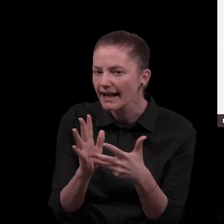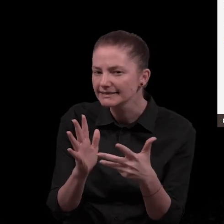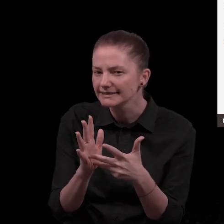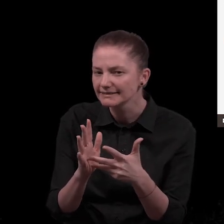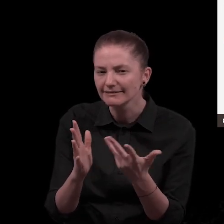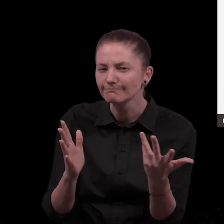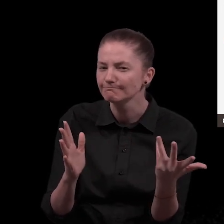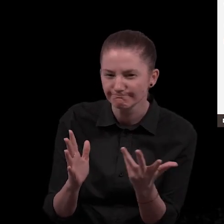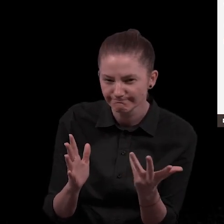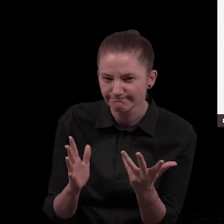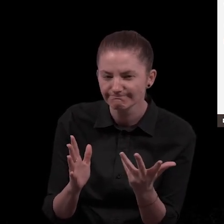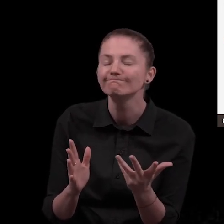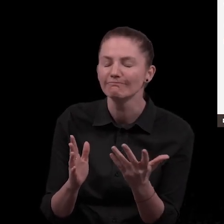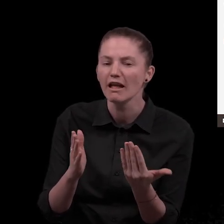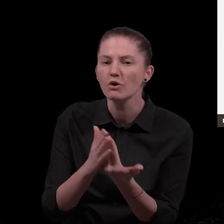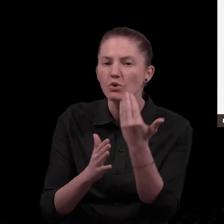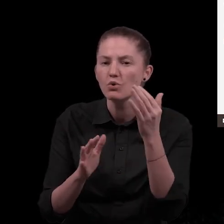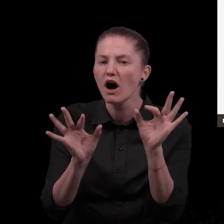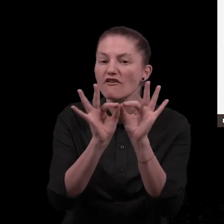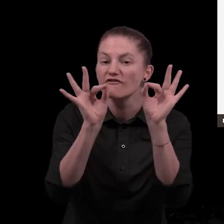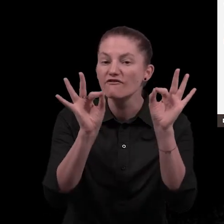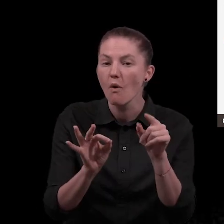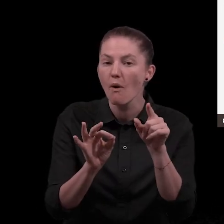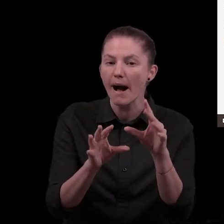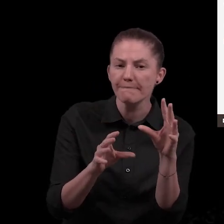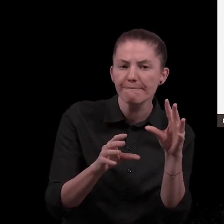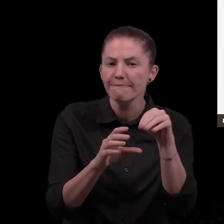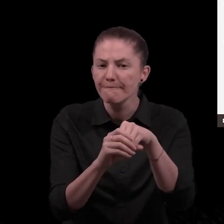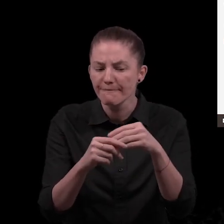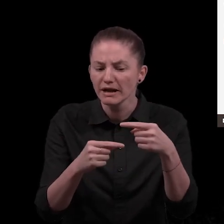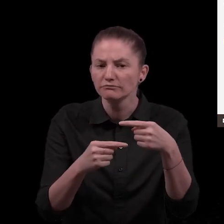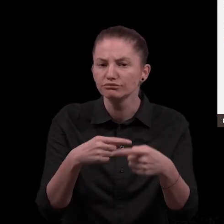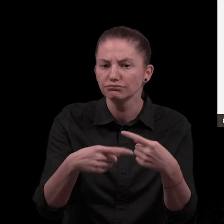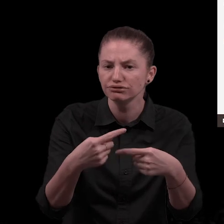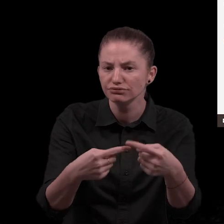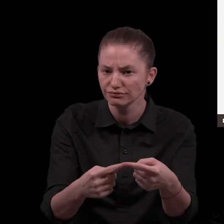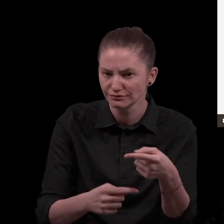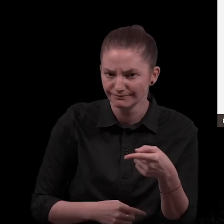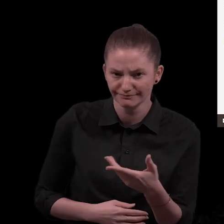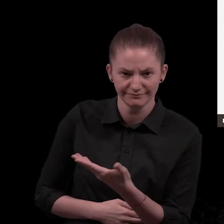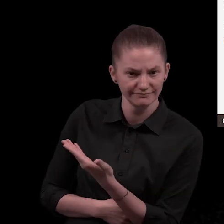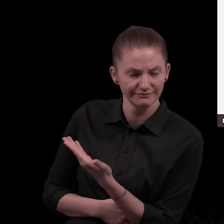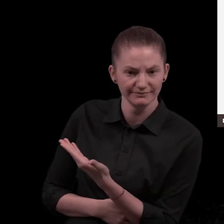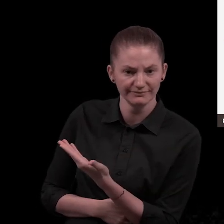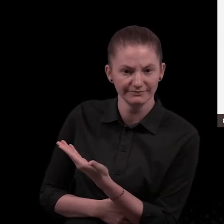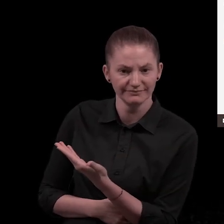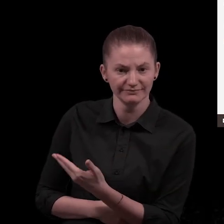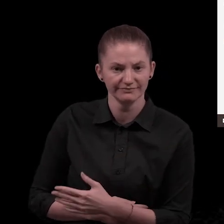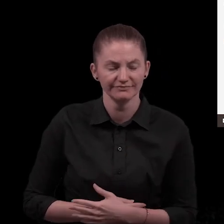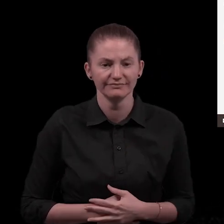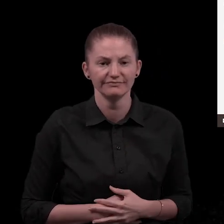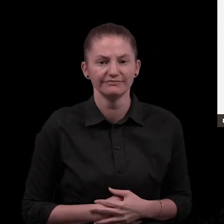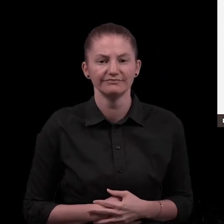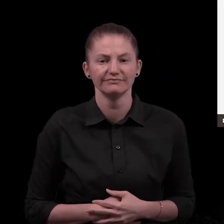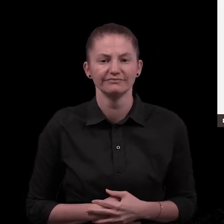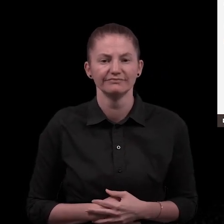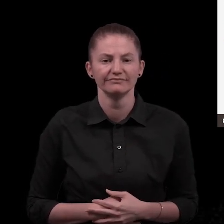You'll notice in the document, it's actually automatically recognised these fields for me. So that was nice and quick and easy. I'm going to click